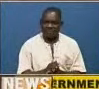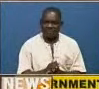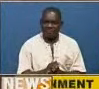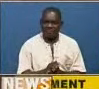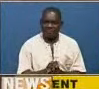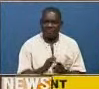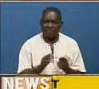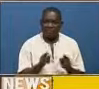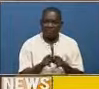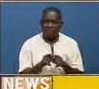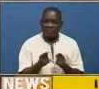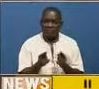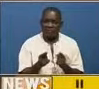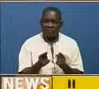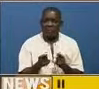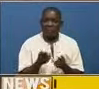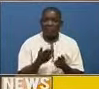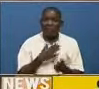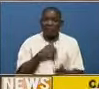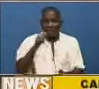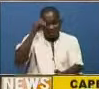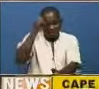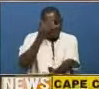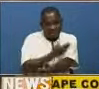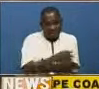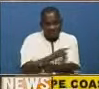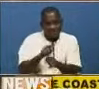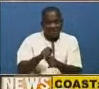And when my son too grown up,